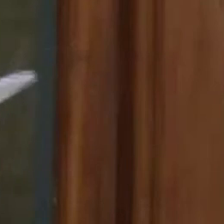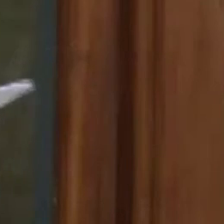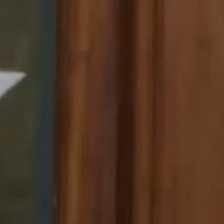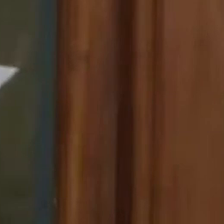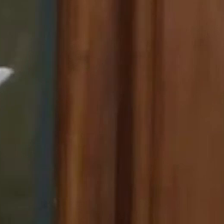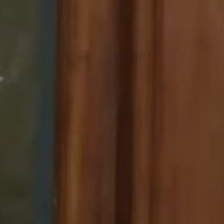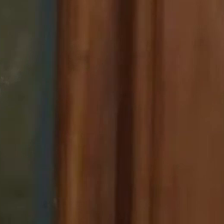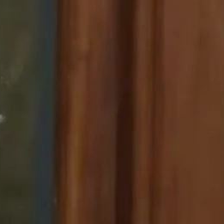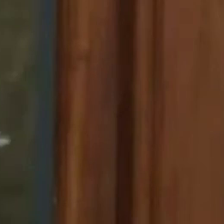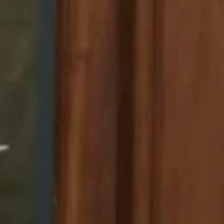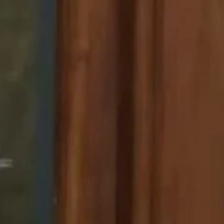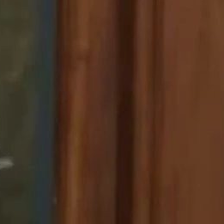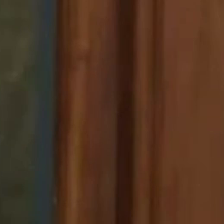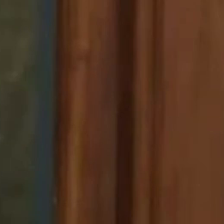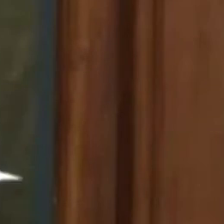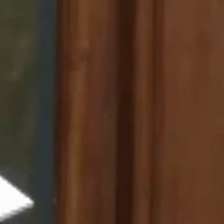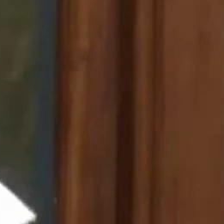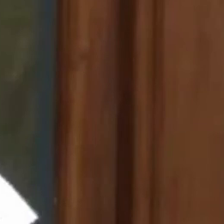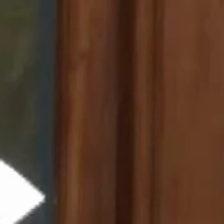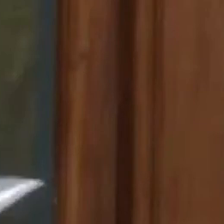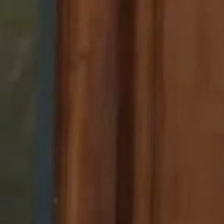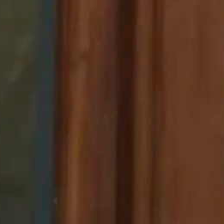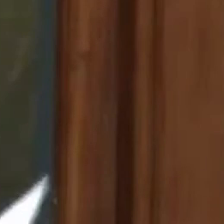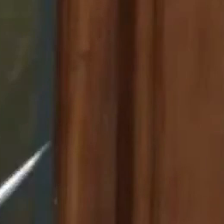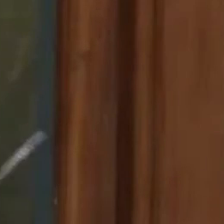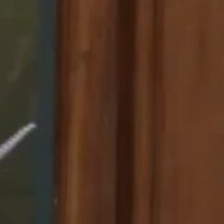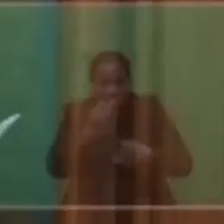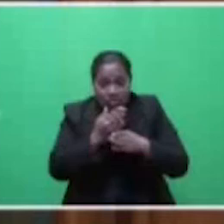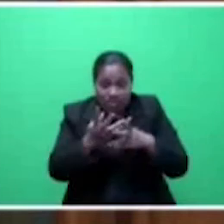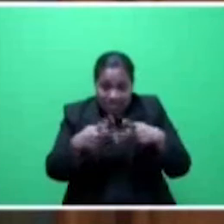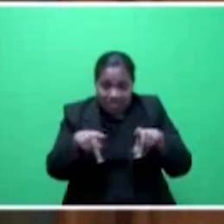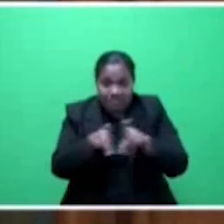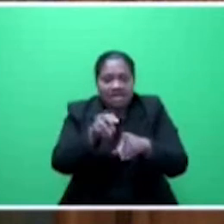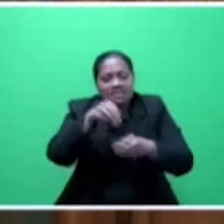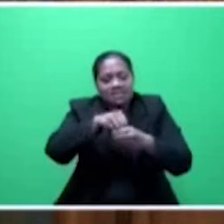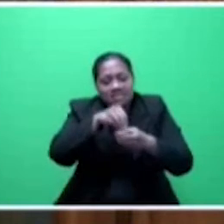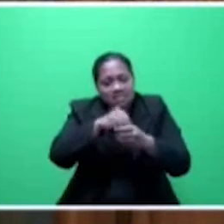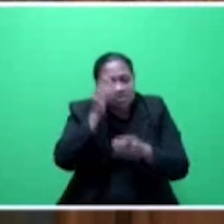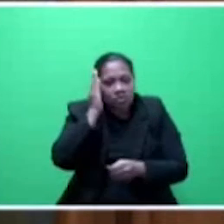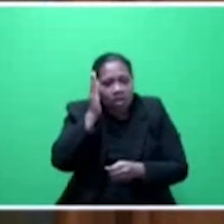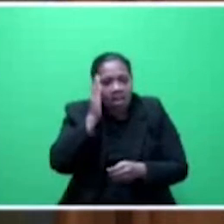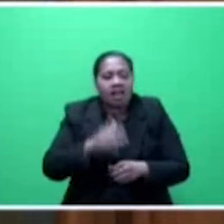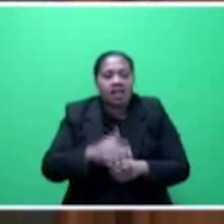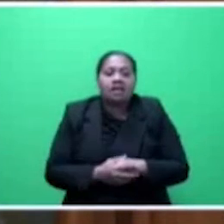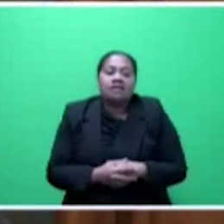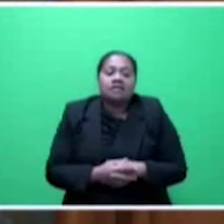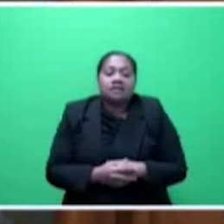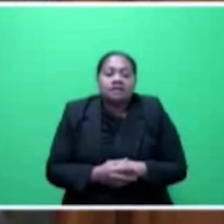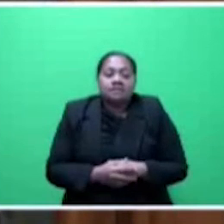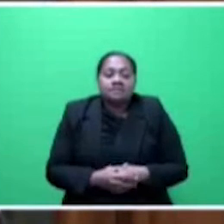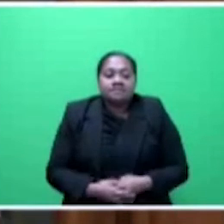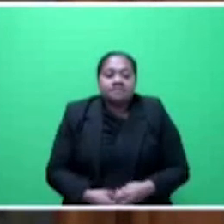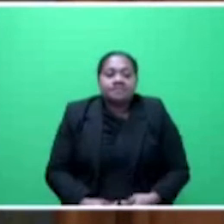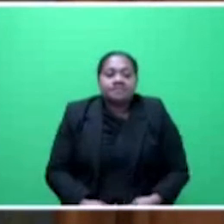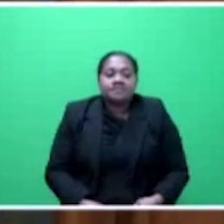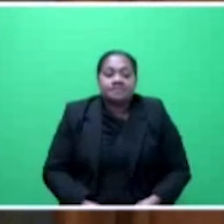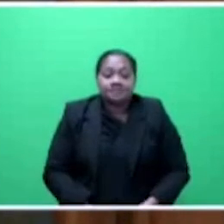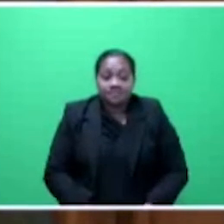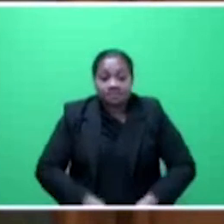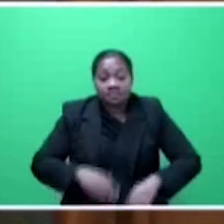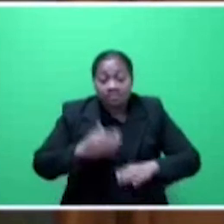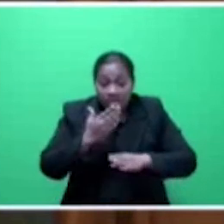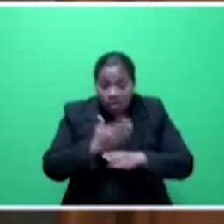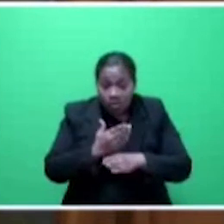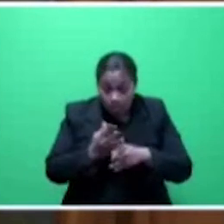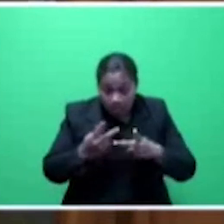on health and wellness in the workplace, including our schools. On the OHS Day and workplace survey